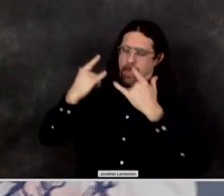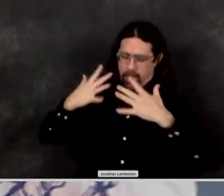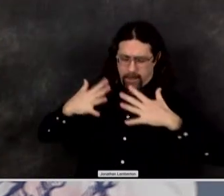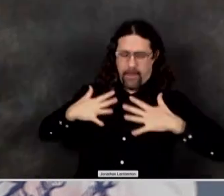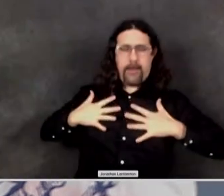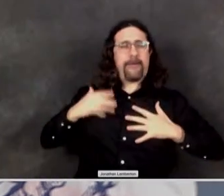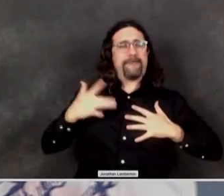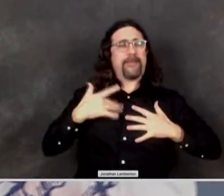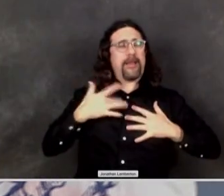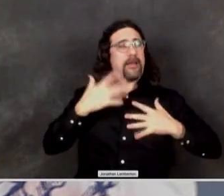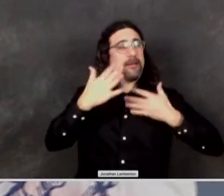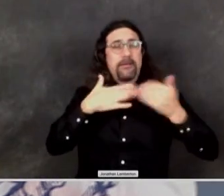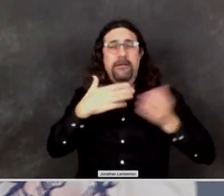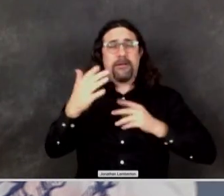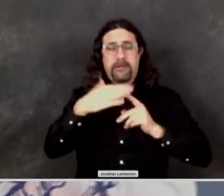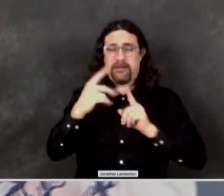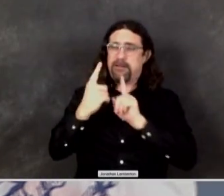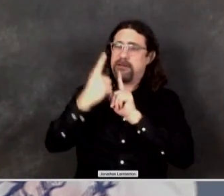challenging time.